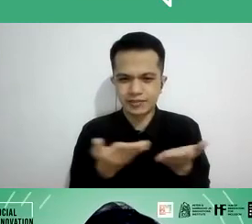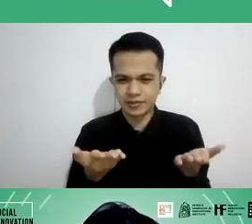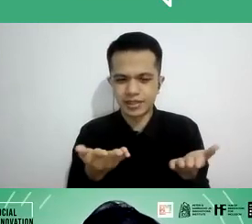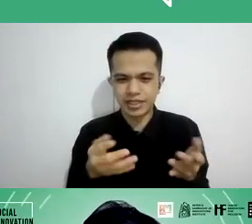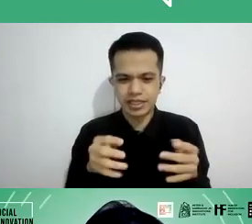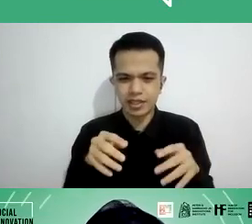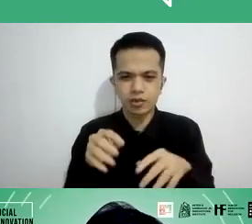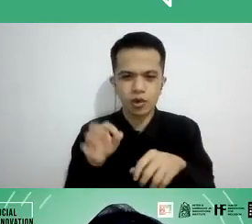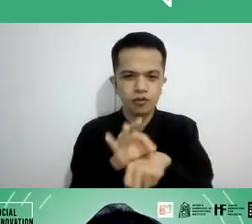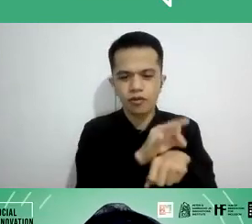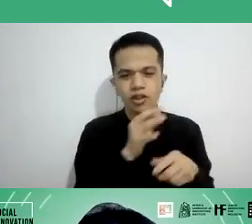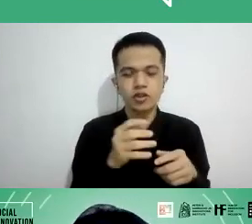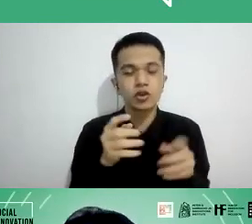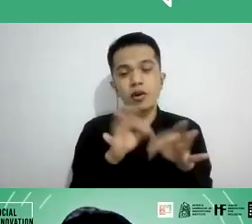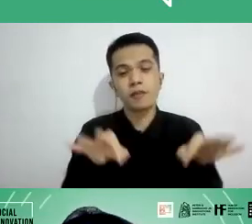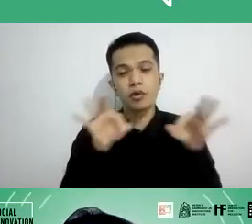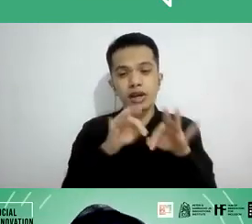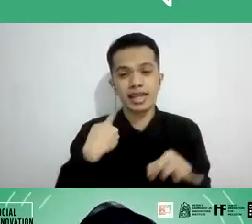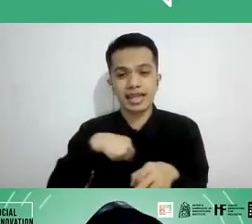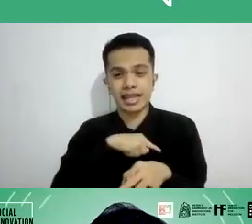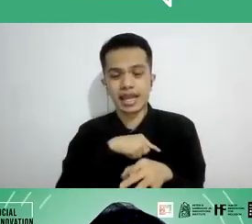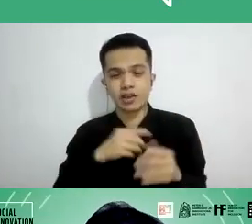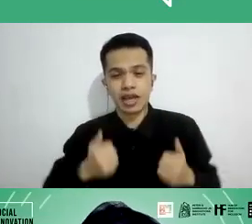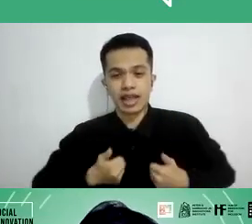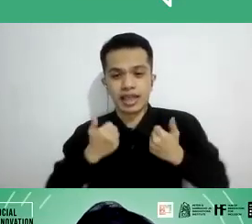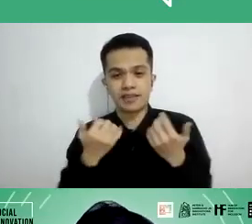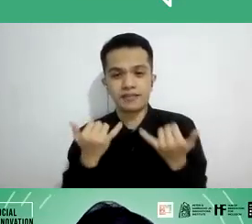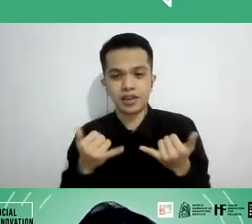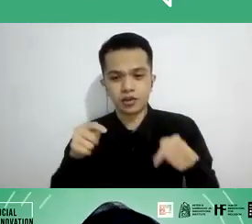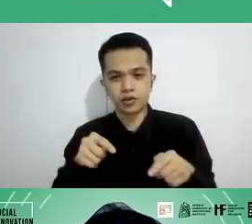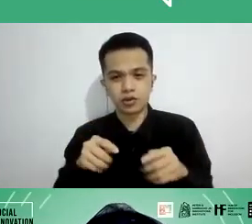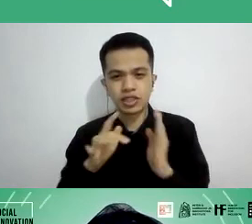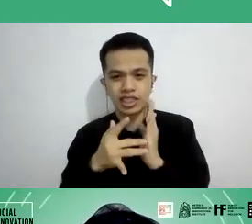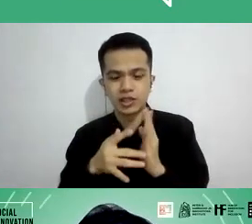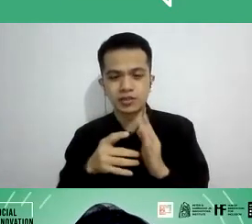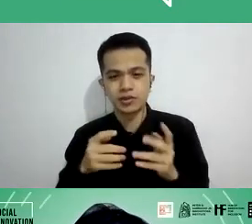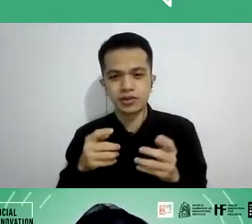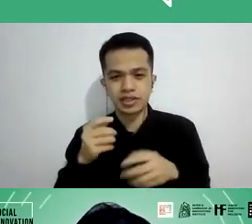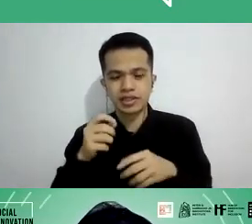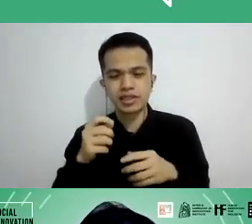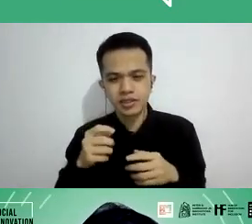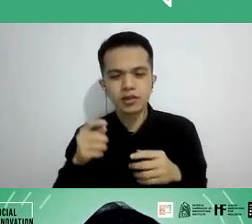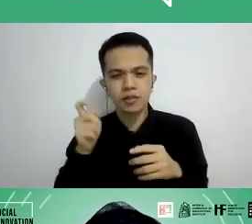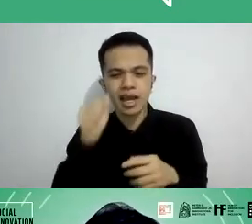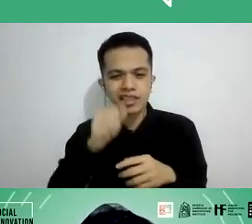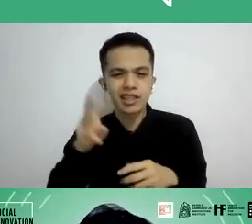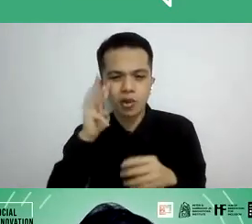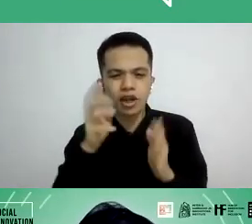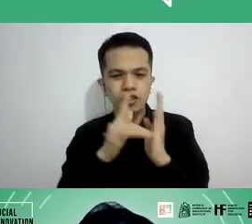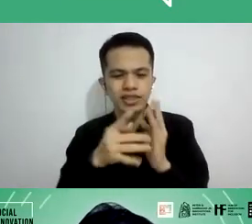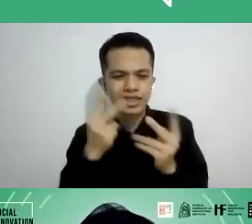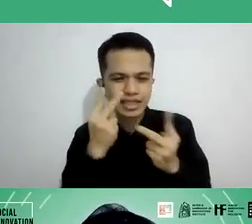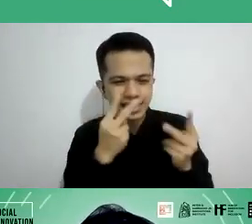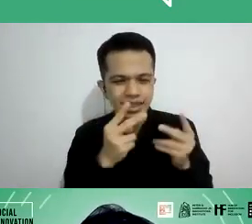it's also important for us as people who live in a digital age and as well as citizens of this country to be aware of the technology and see how